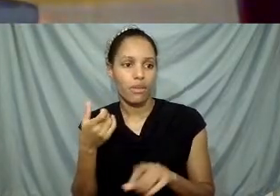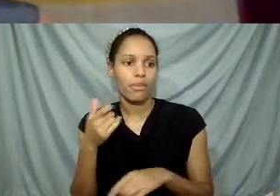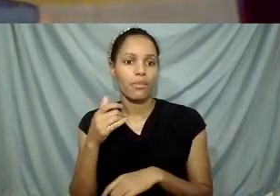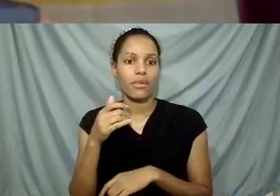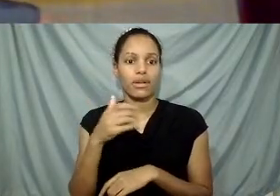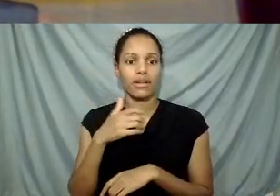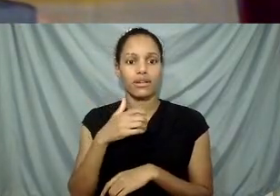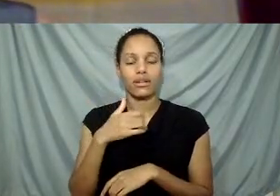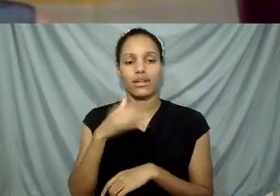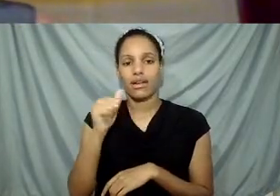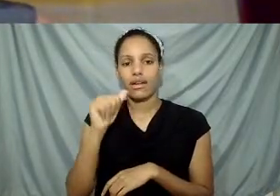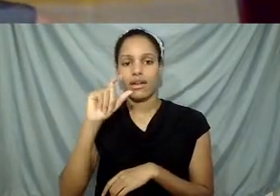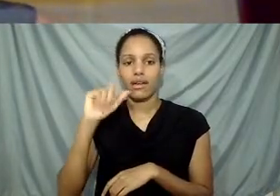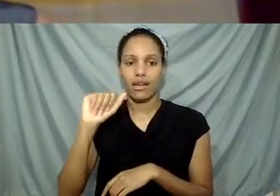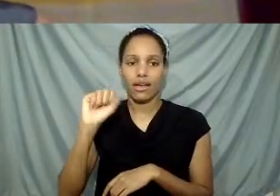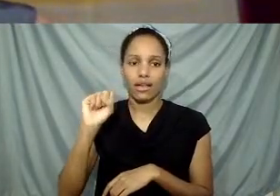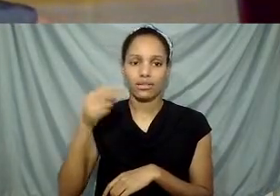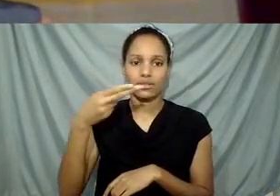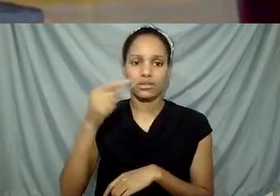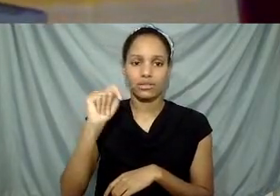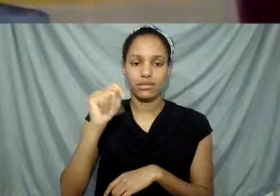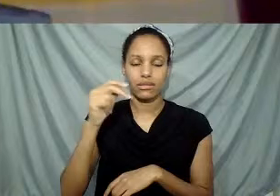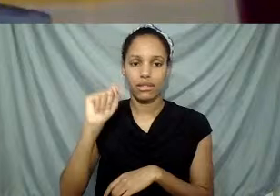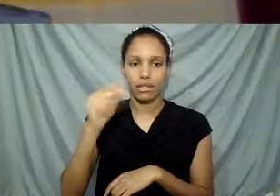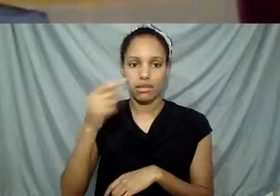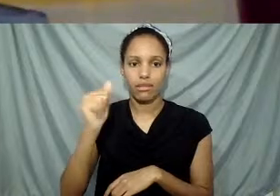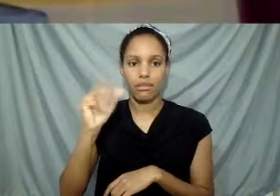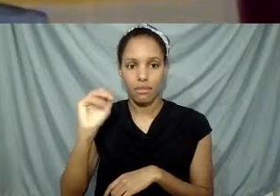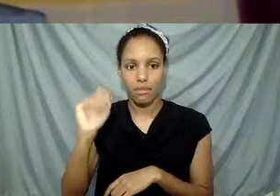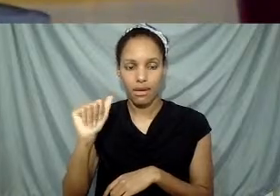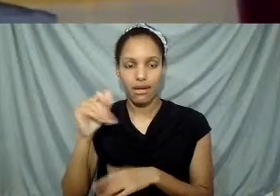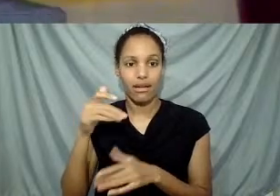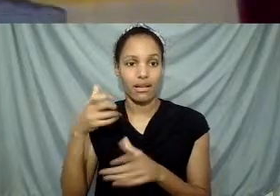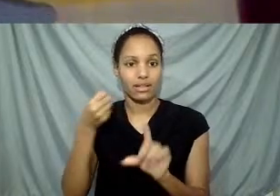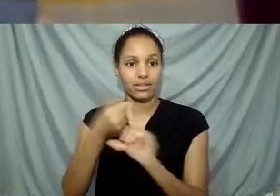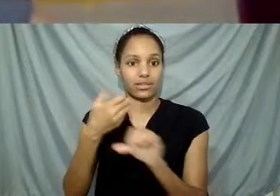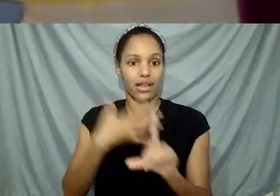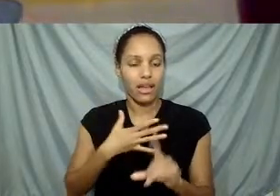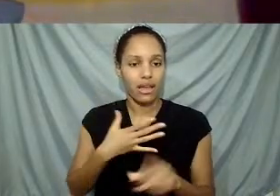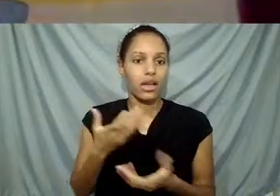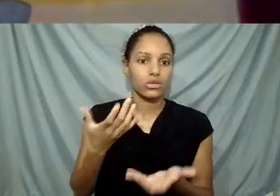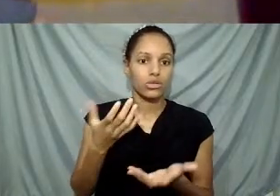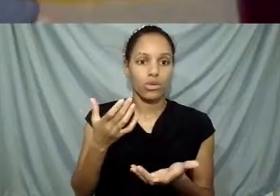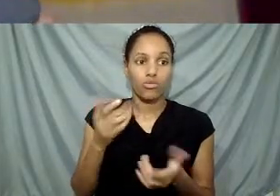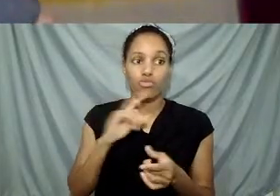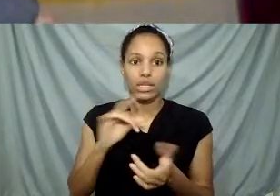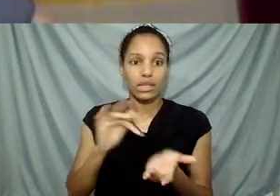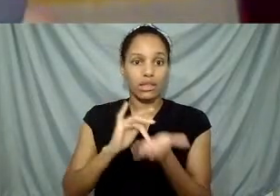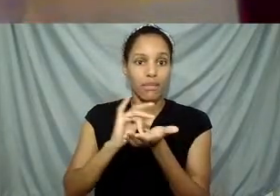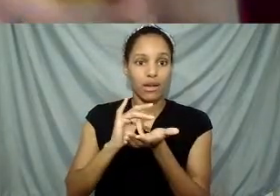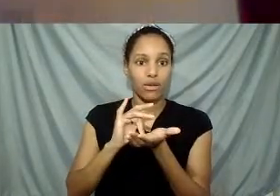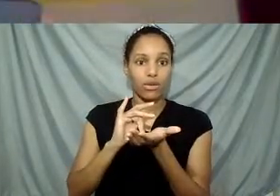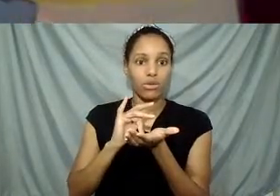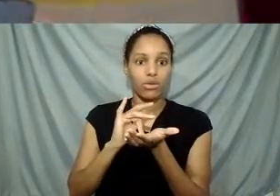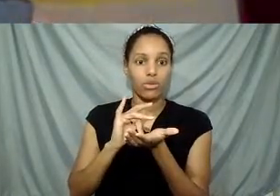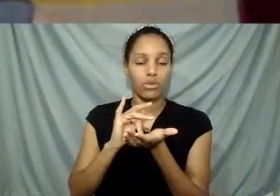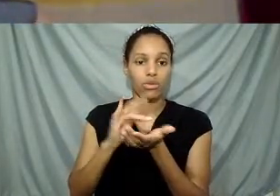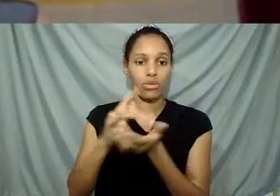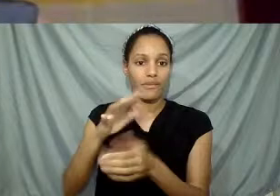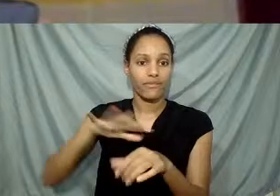this research of like the medical field is also uh, rampant, just